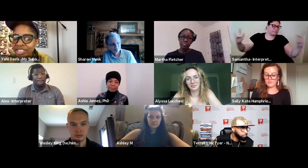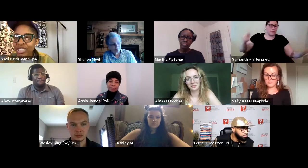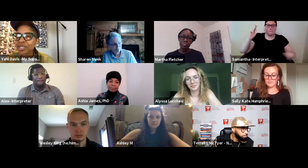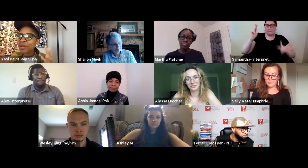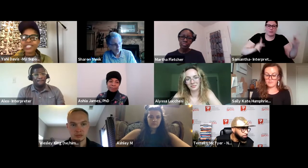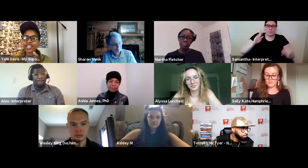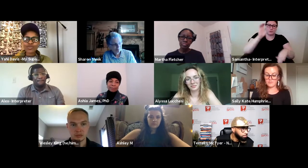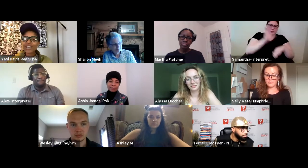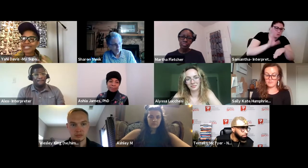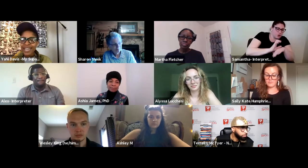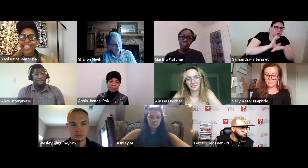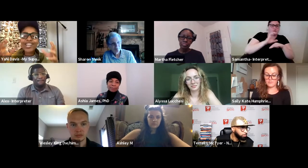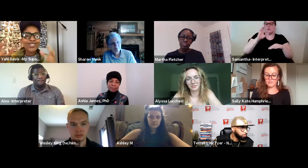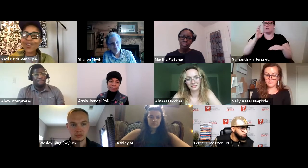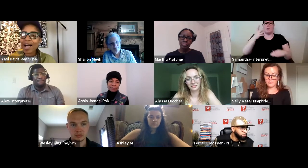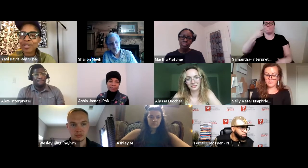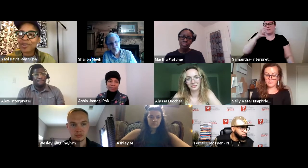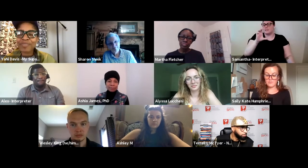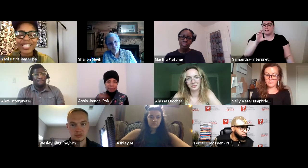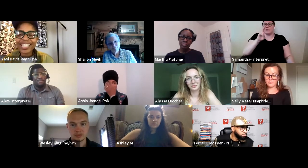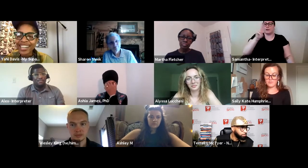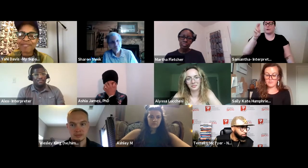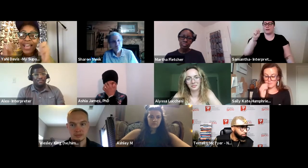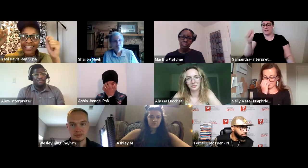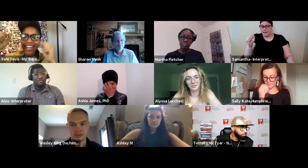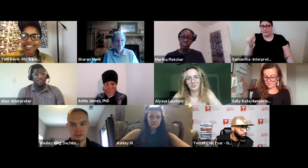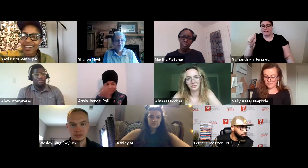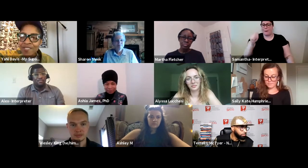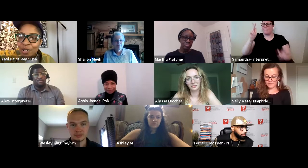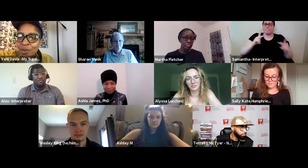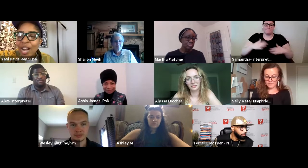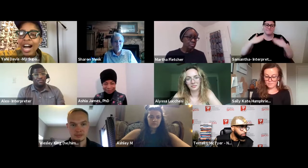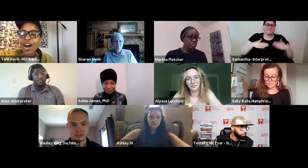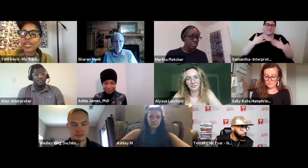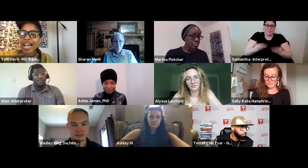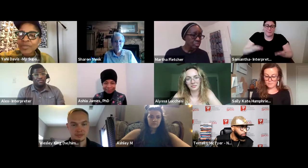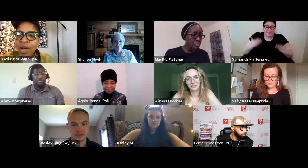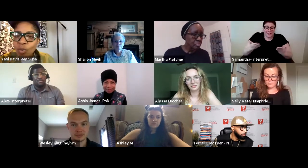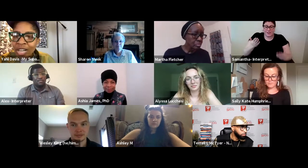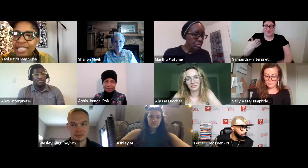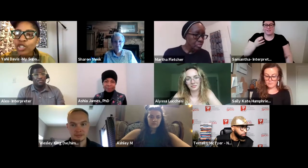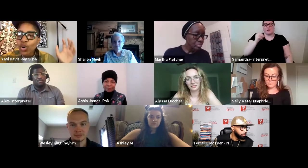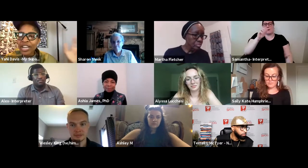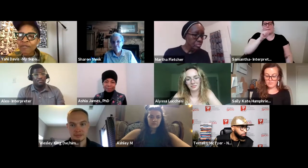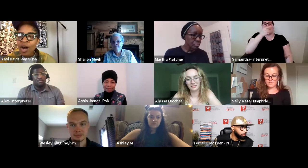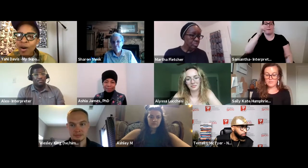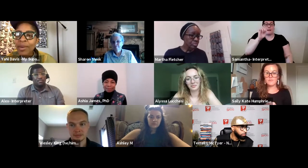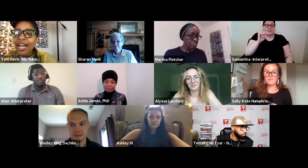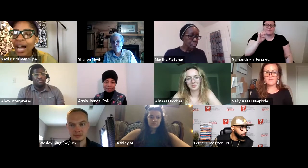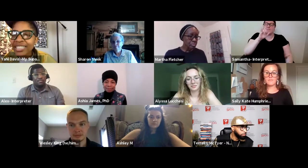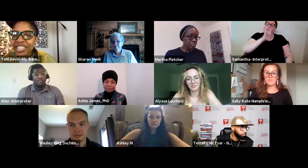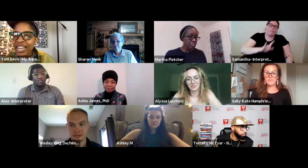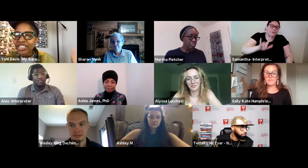All Nations, PC USA. So happy to be here, Maggie. I love you. We have someone joining